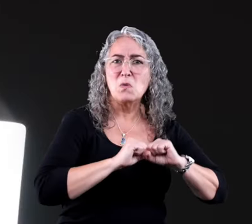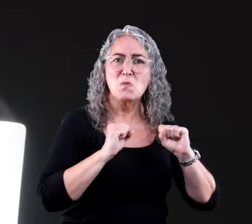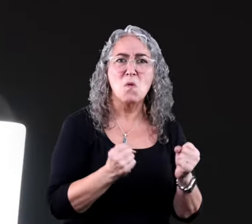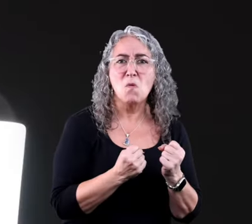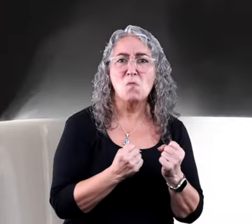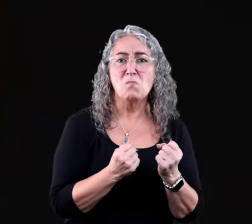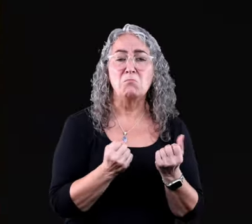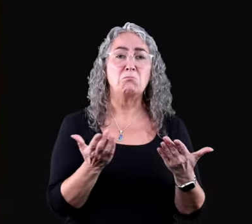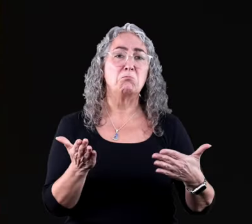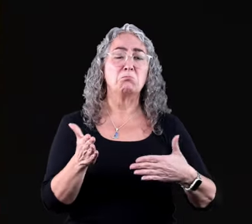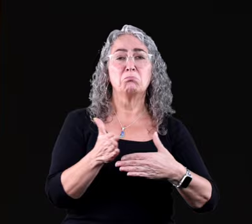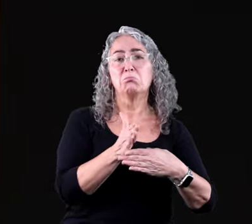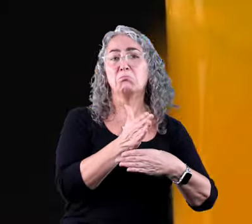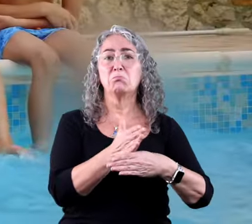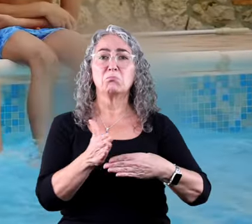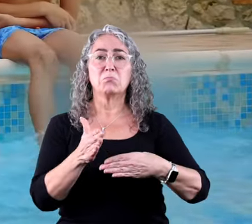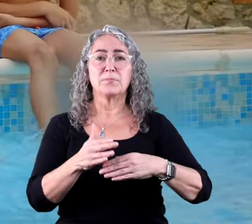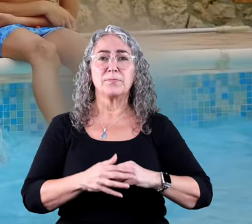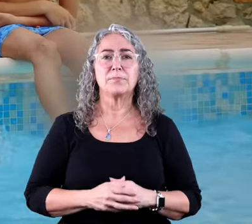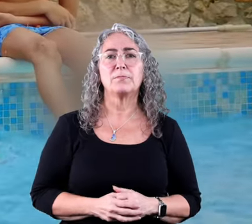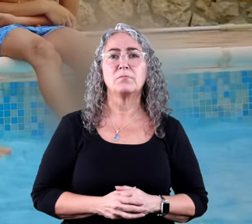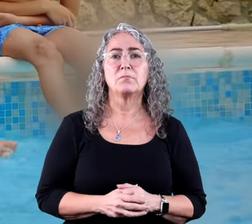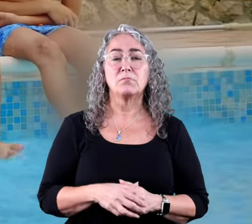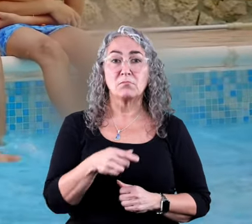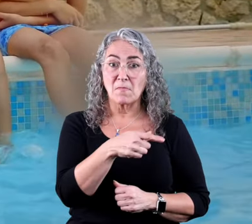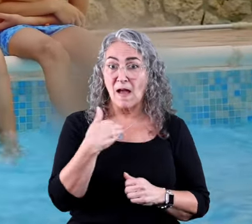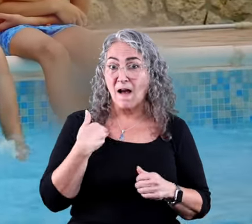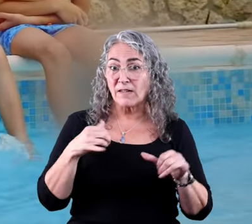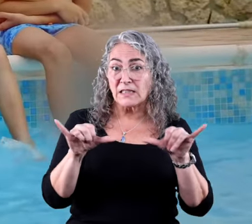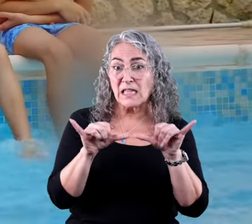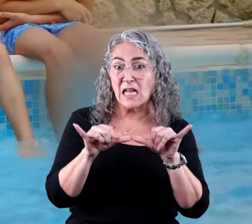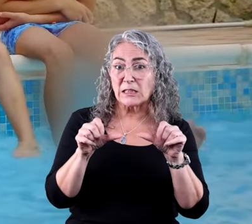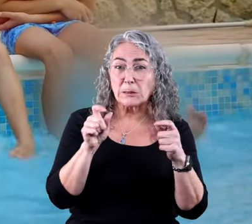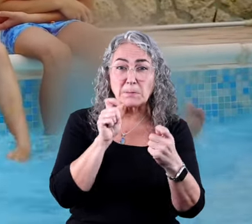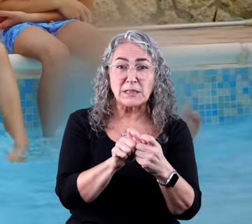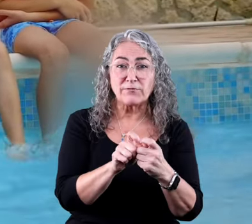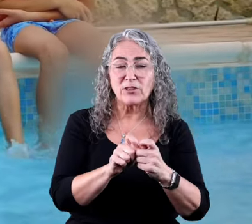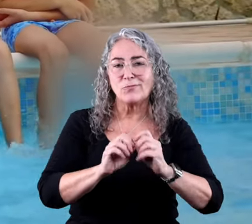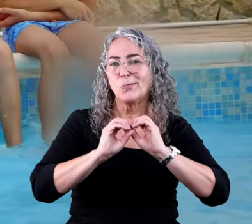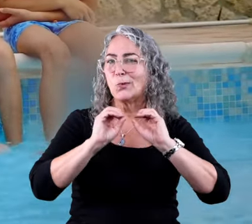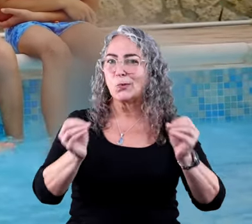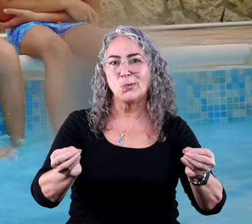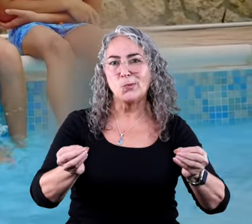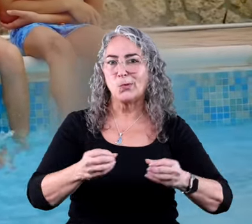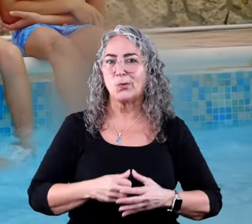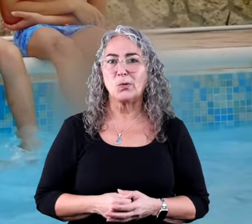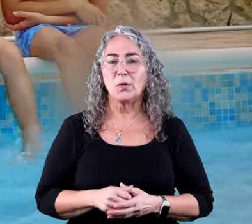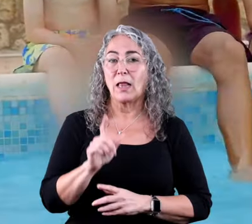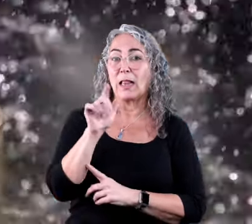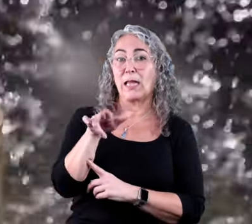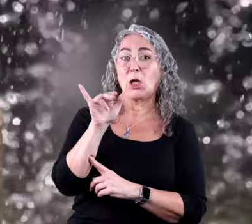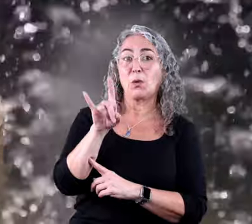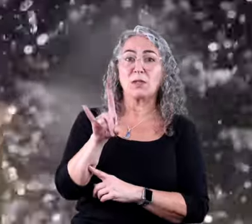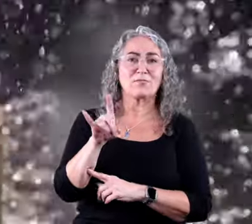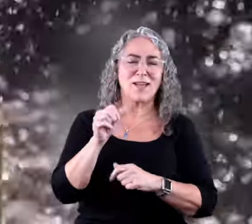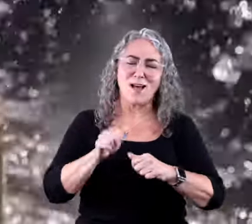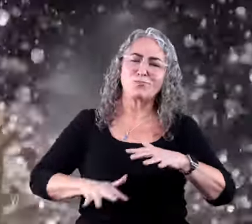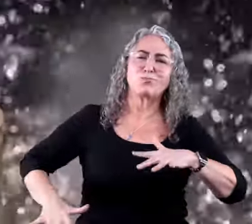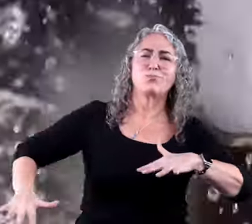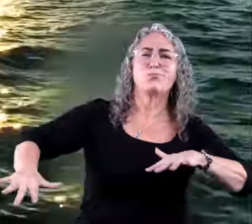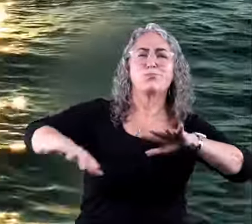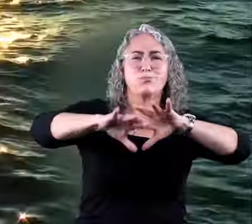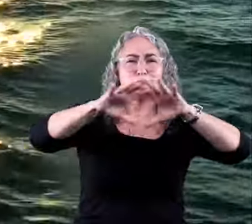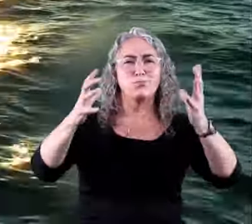really hot or cold or somewhere in between, and they don't have a specific size. A liquid like